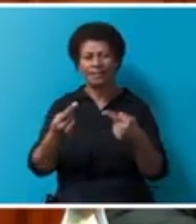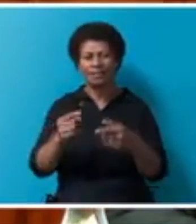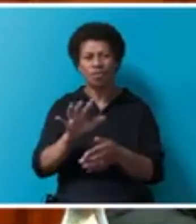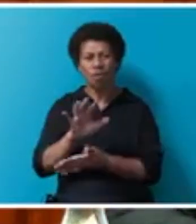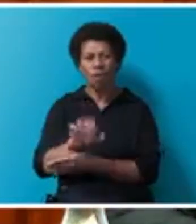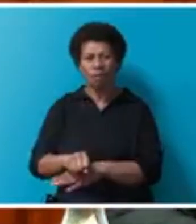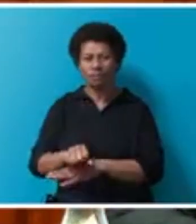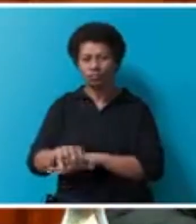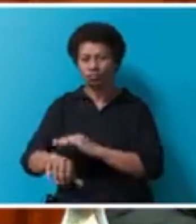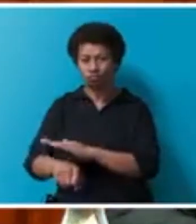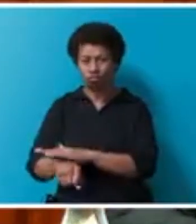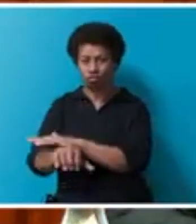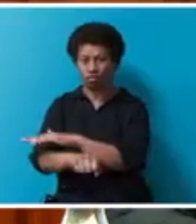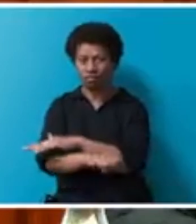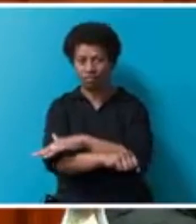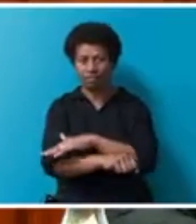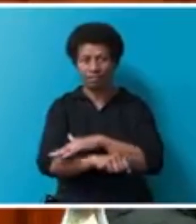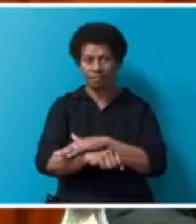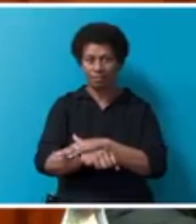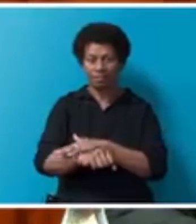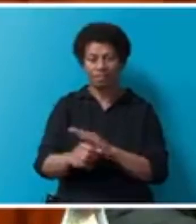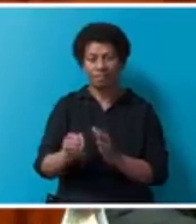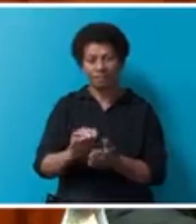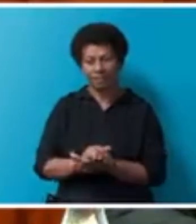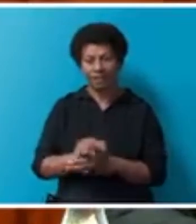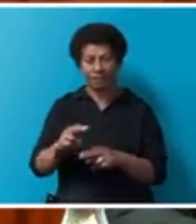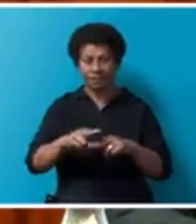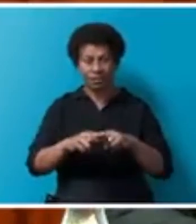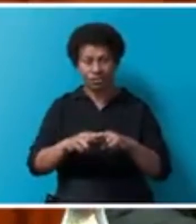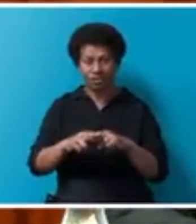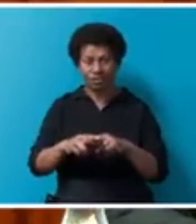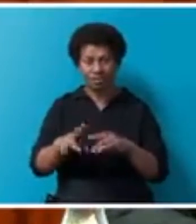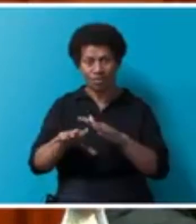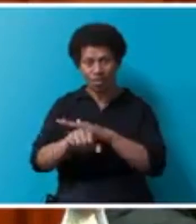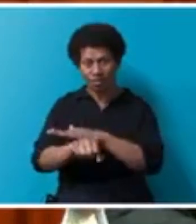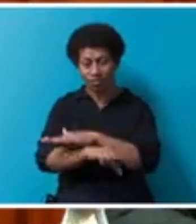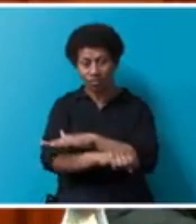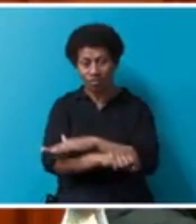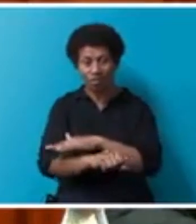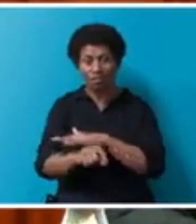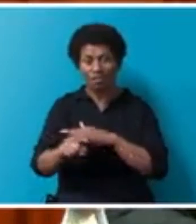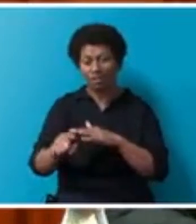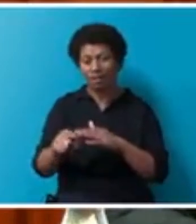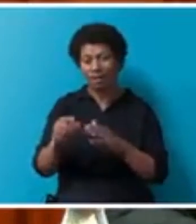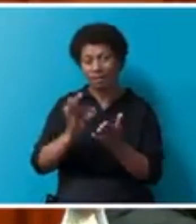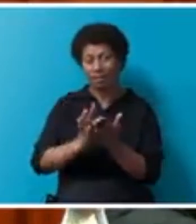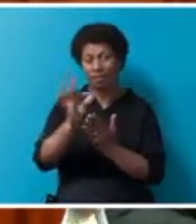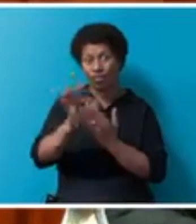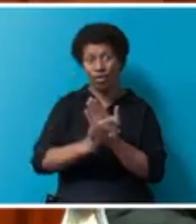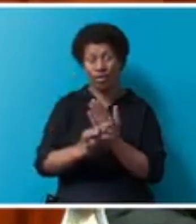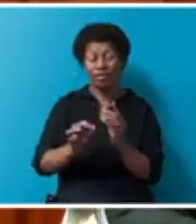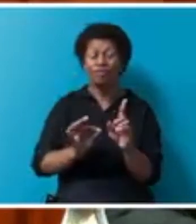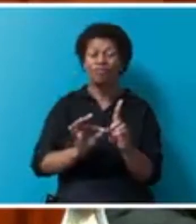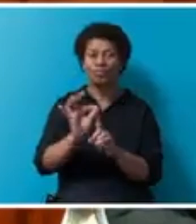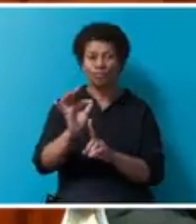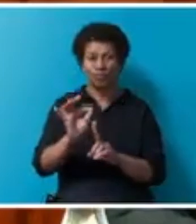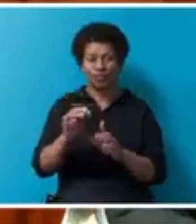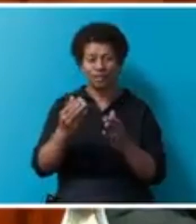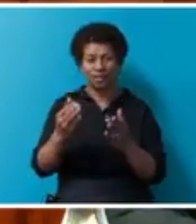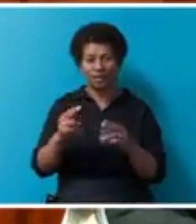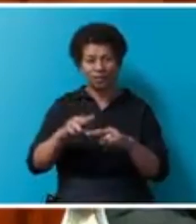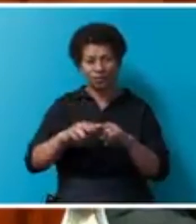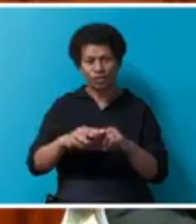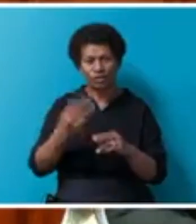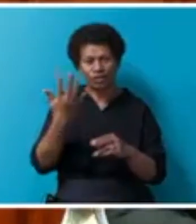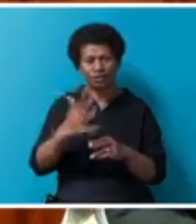report that Fiji Corruption Perception Index improved significantly in February of this year. Fiji scored 55 out